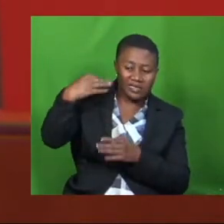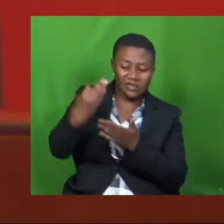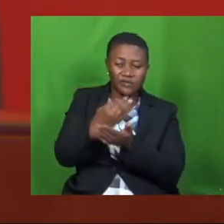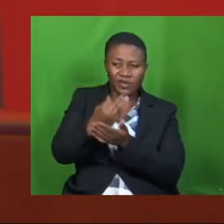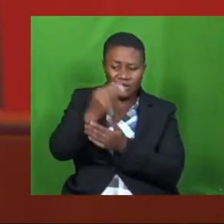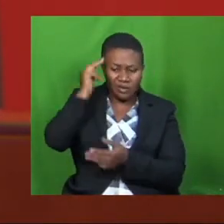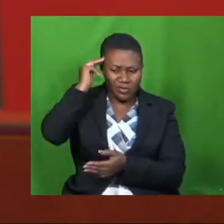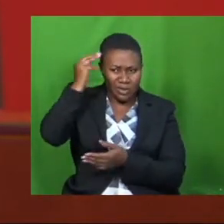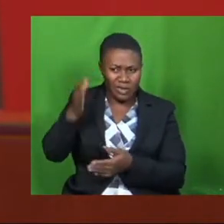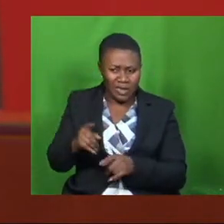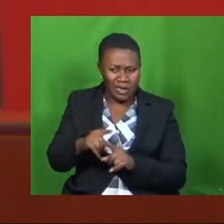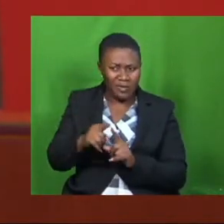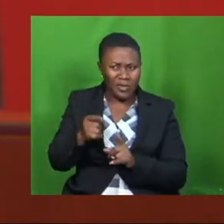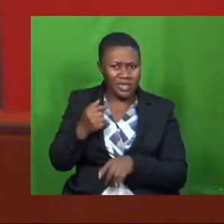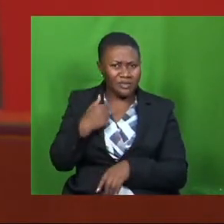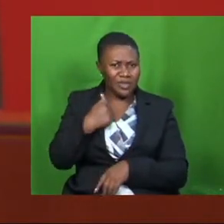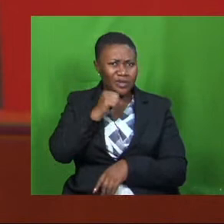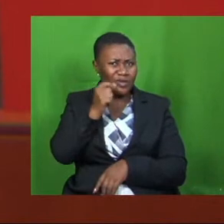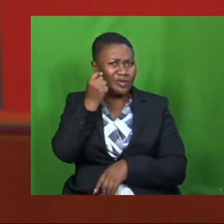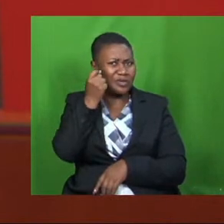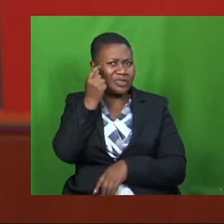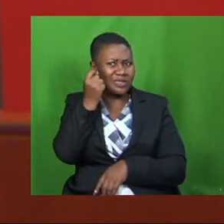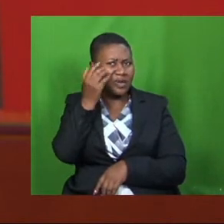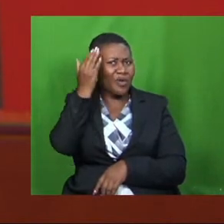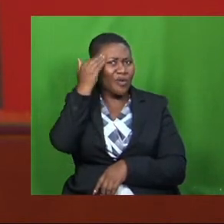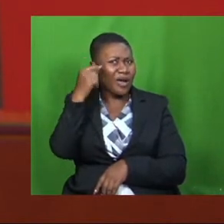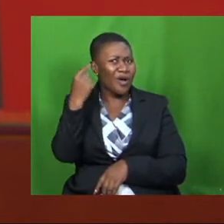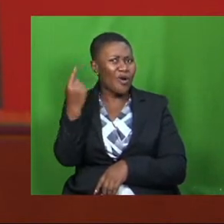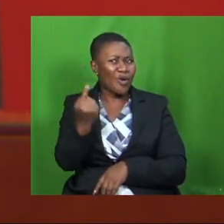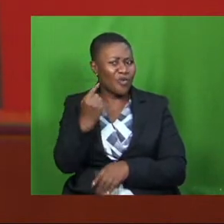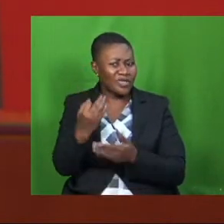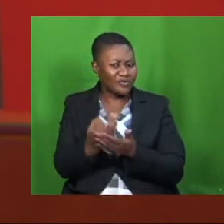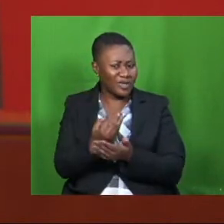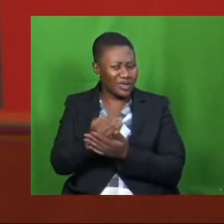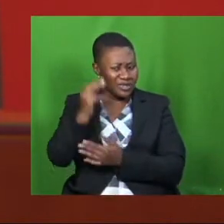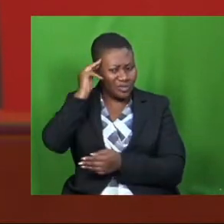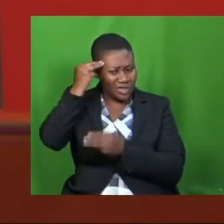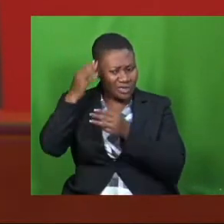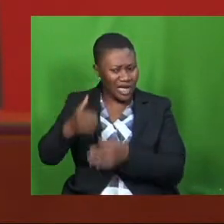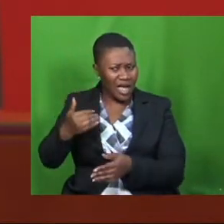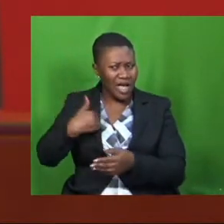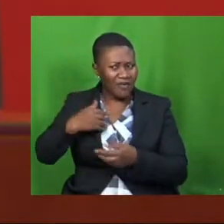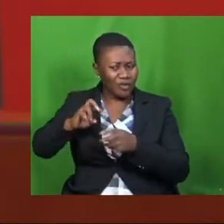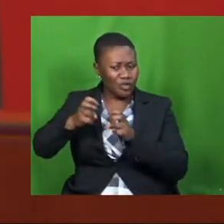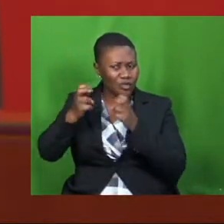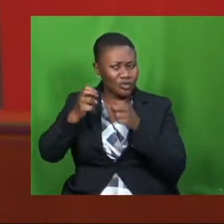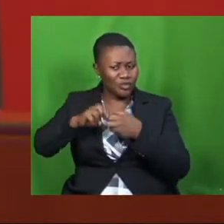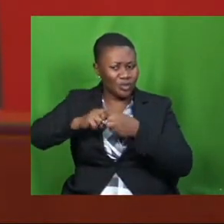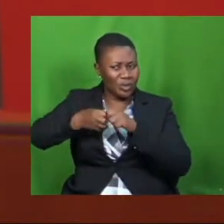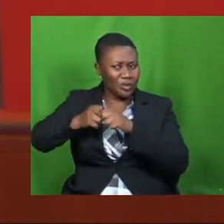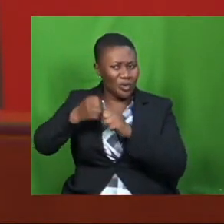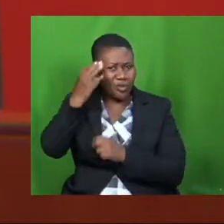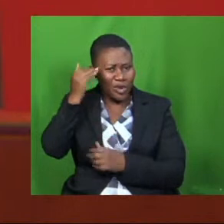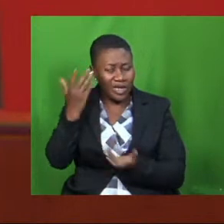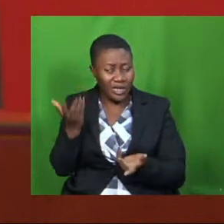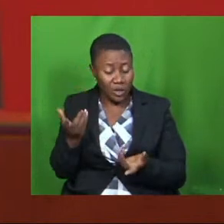was to the effect that the minister should appear before this House to